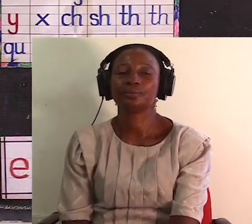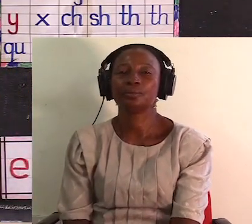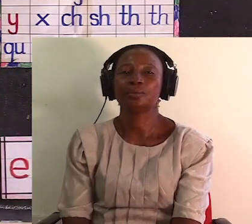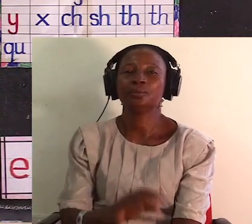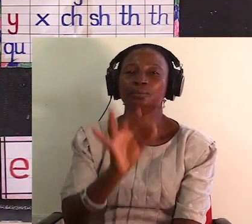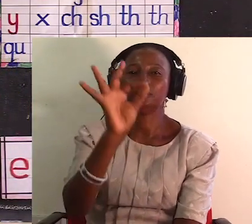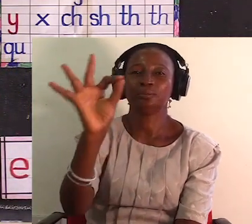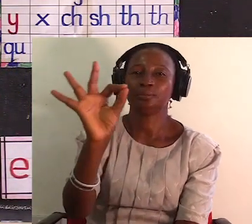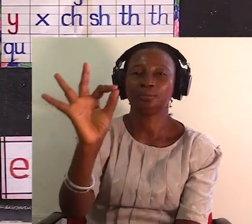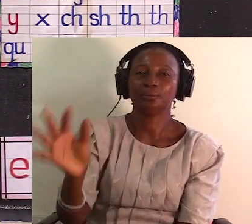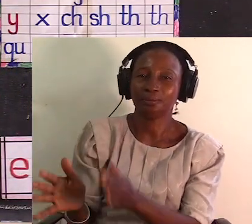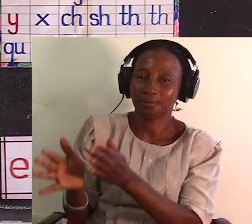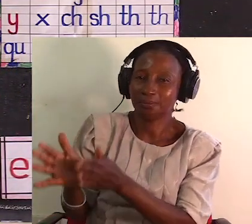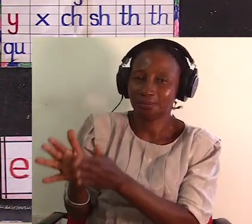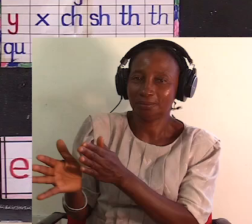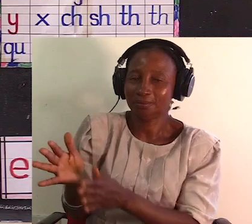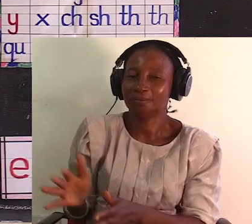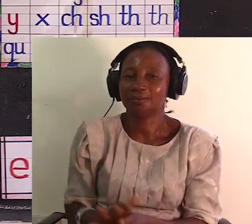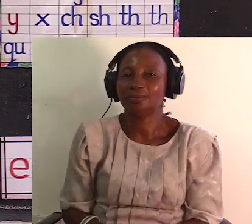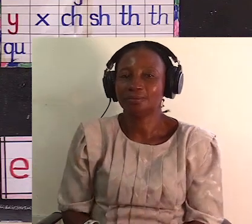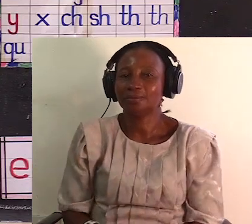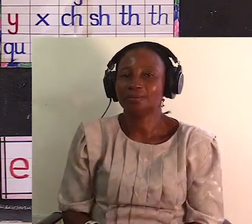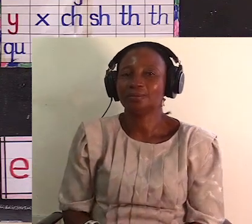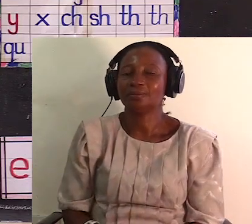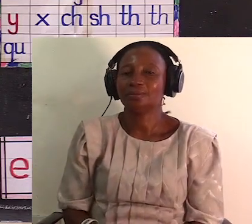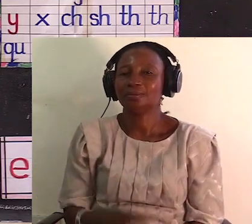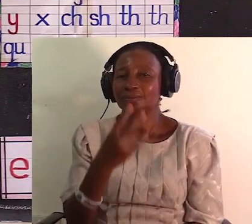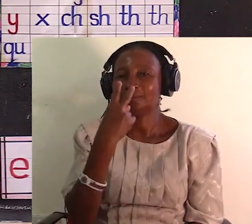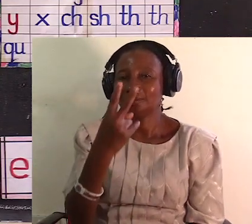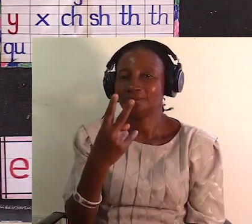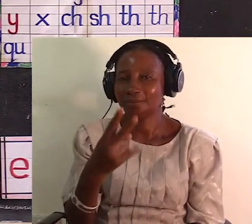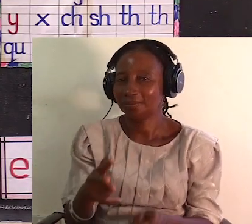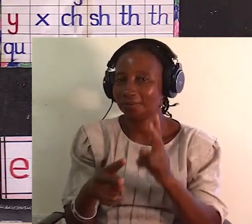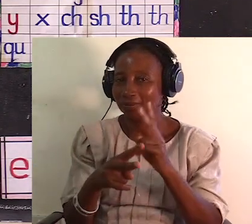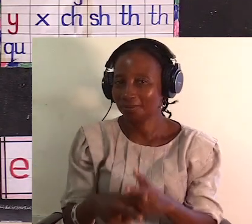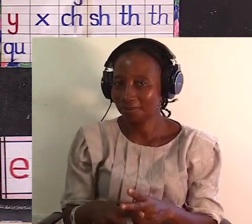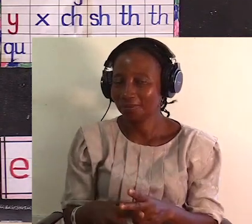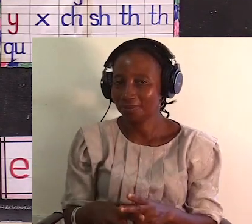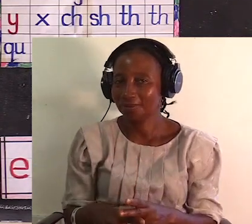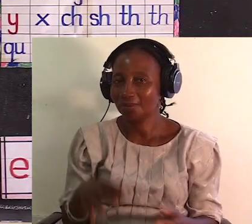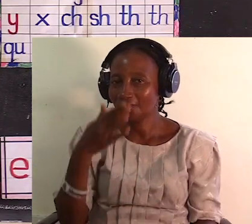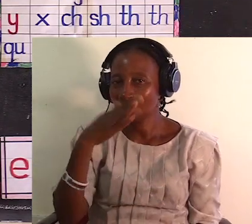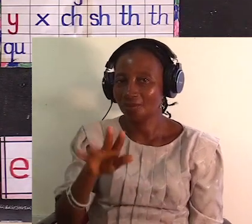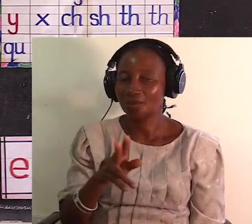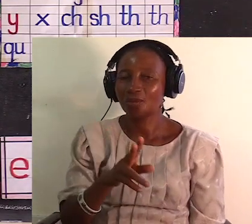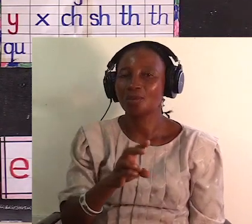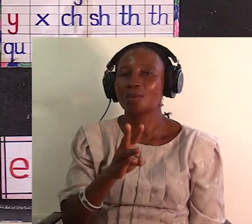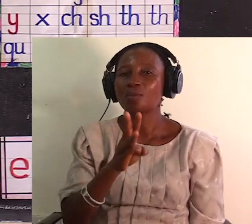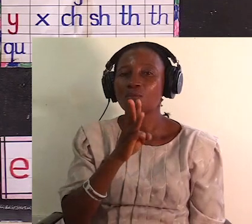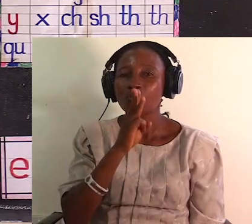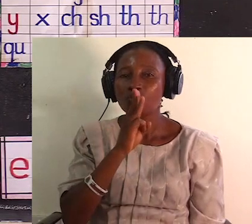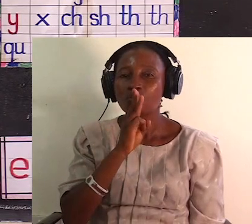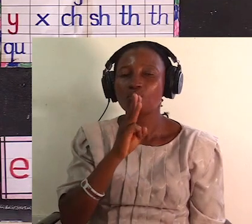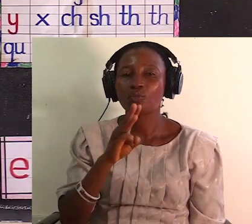We are very close. I'm now listening keenly. From whom I